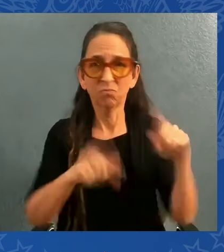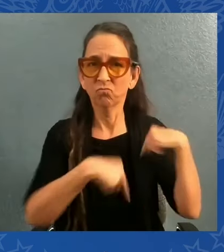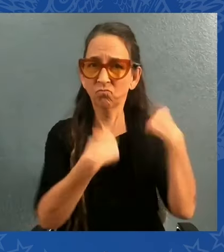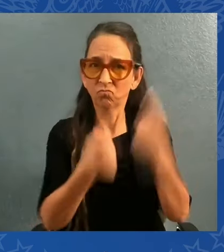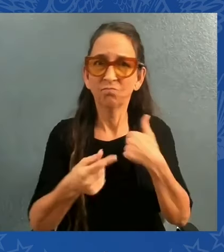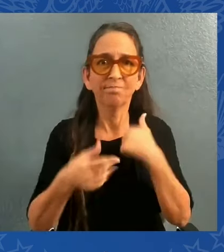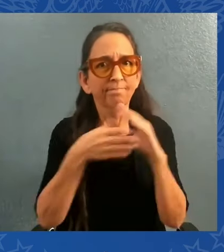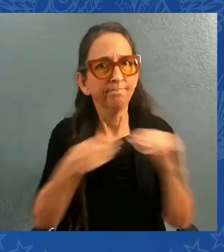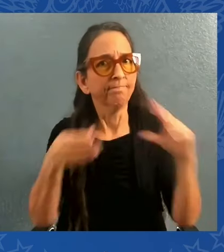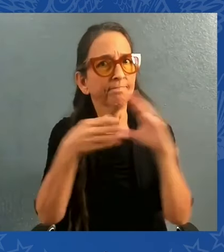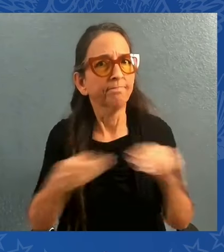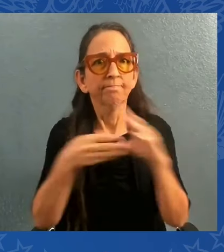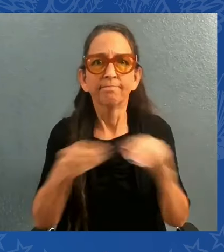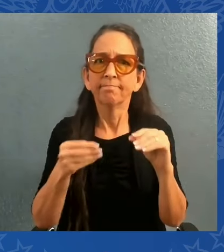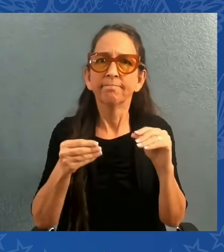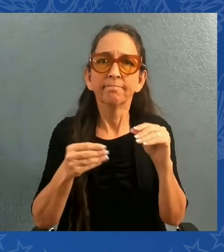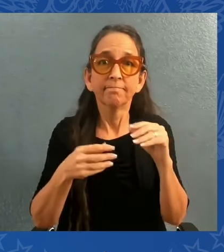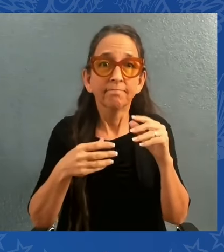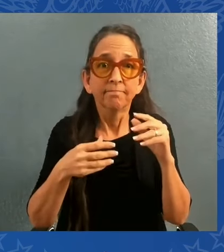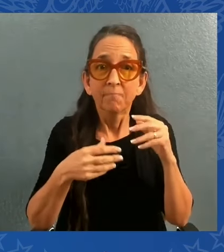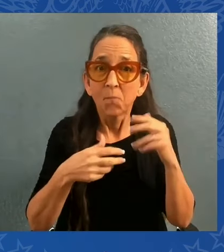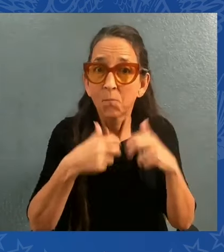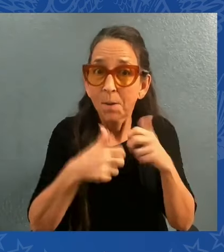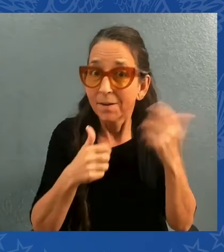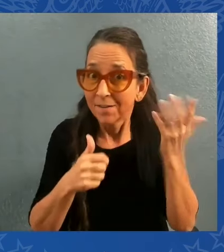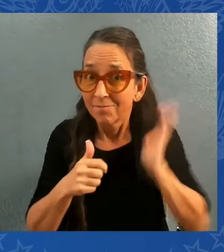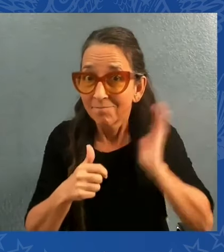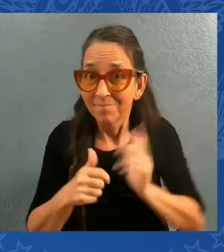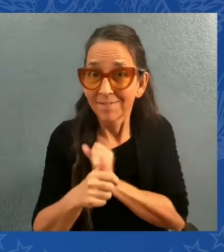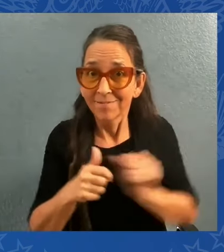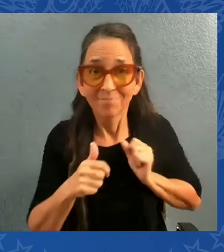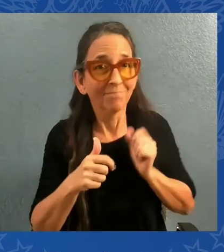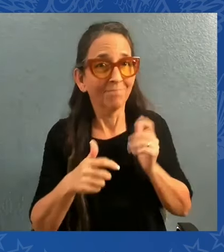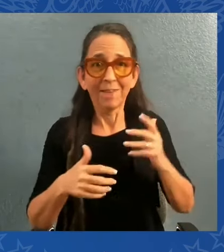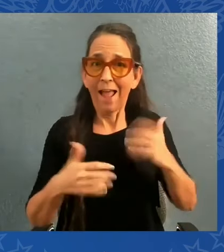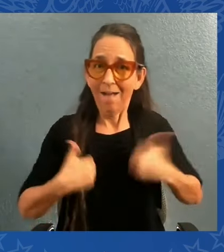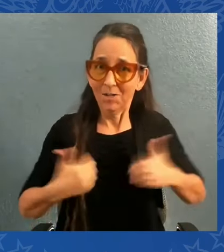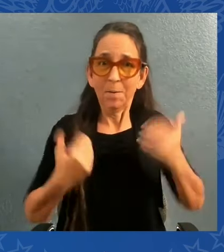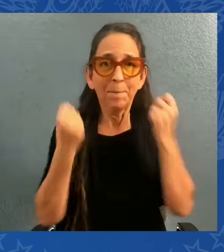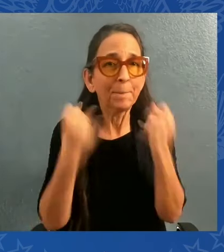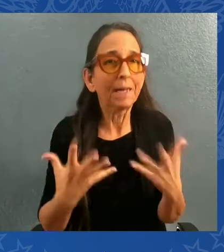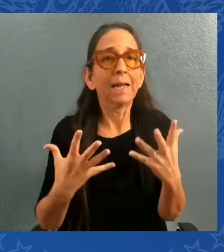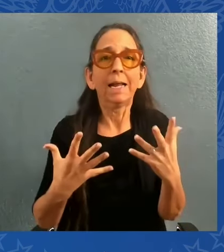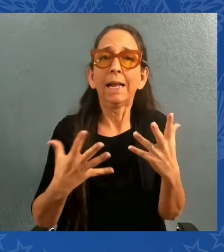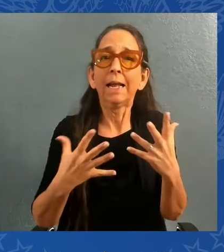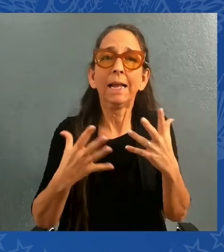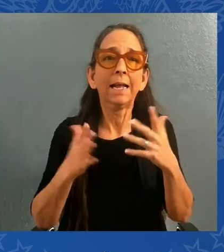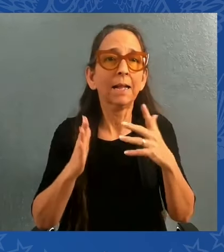saying when I was a young senator, I said, we have many obligations, but only one truly sacred obligation,